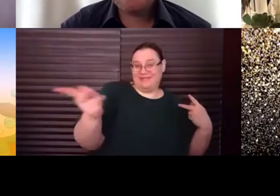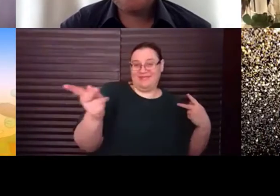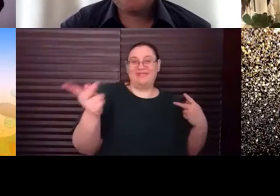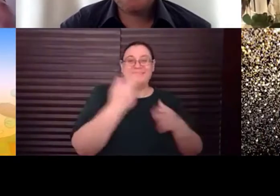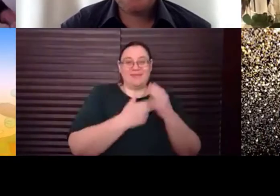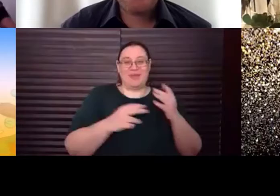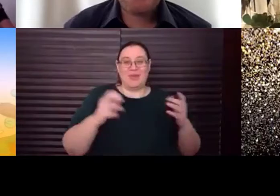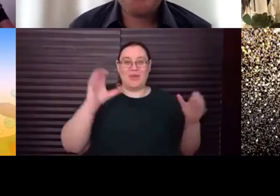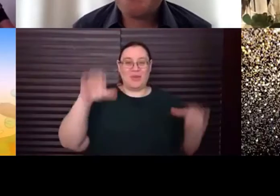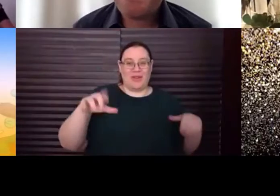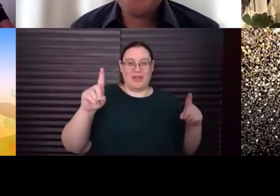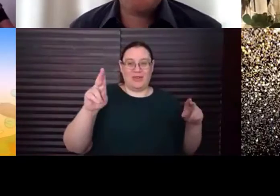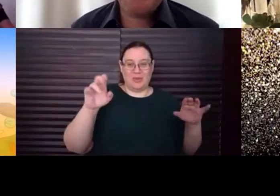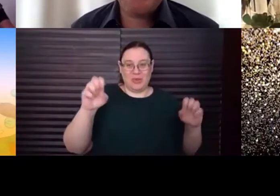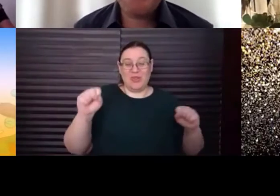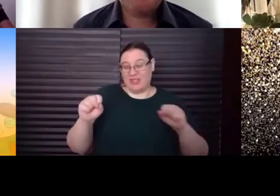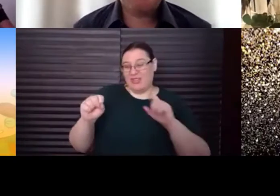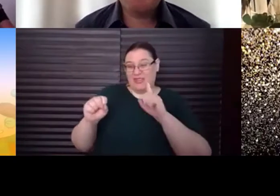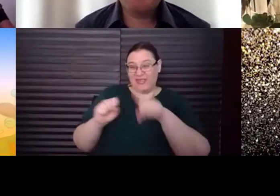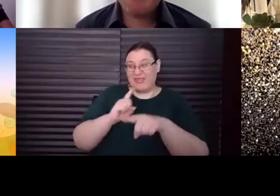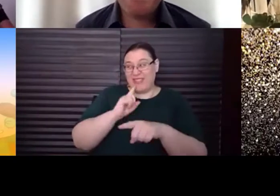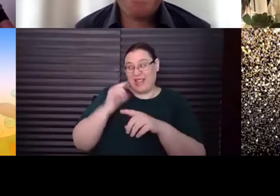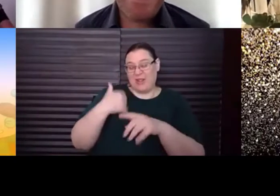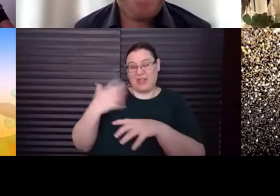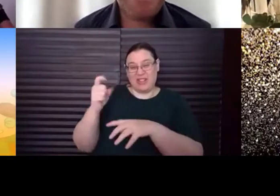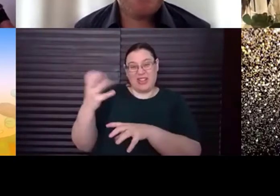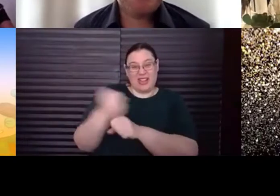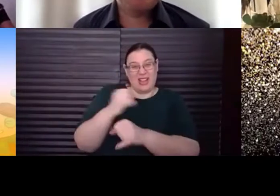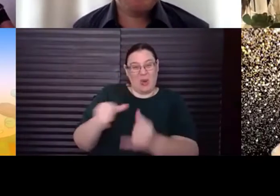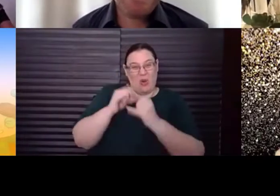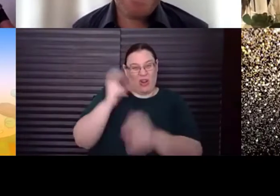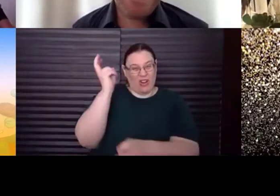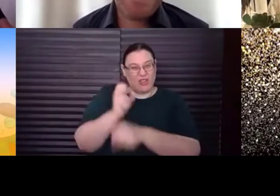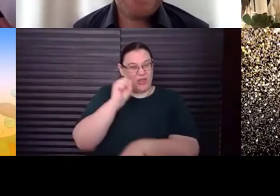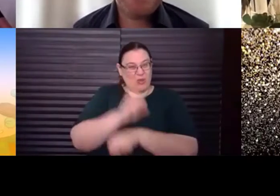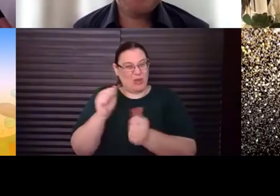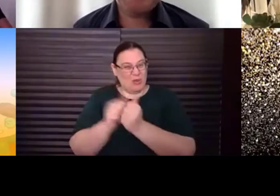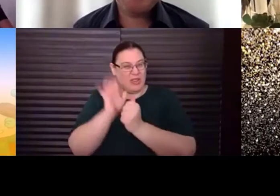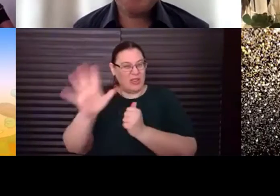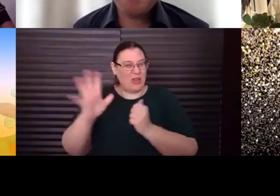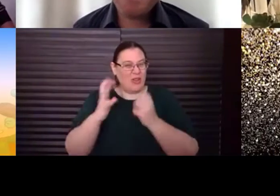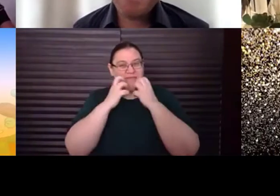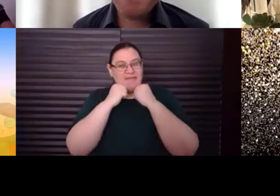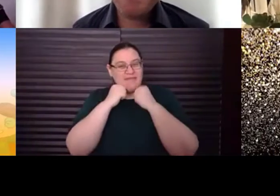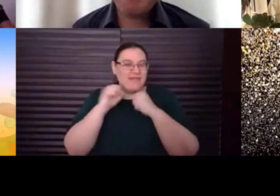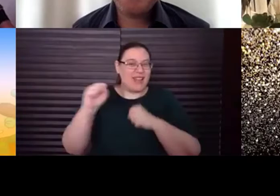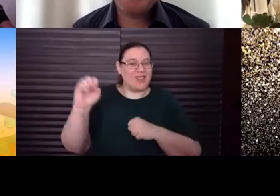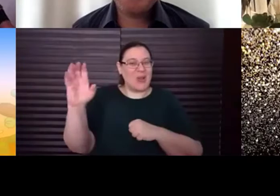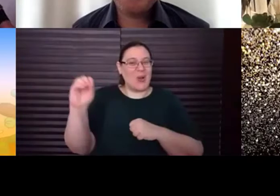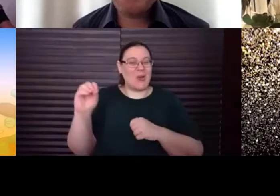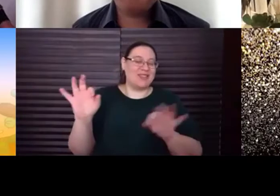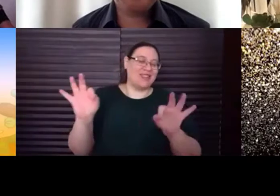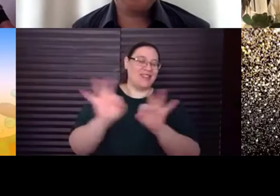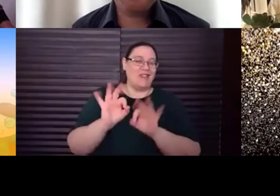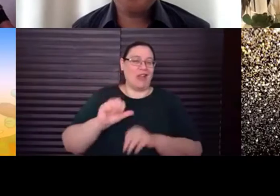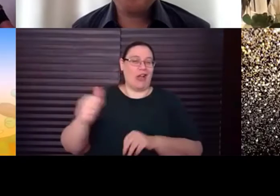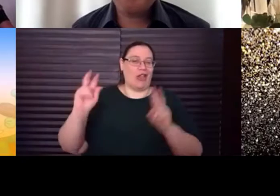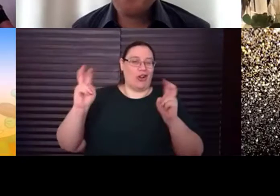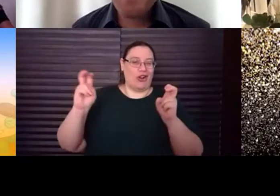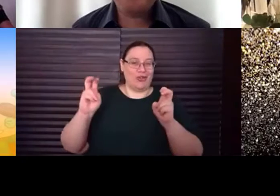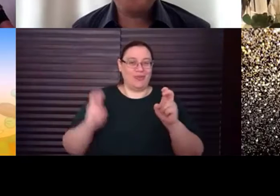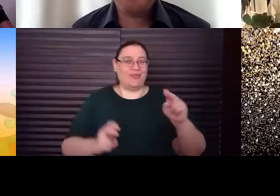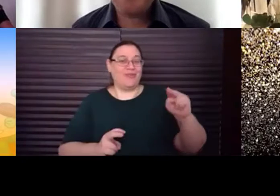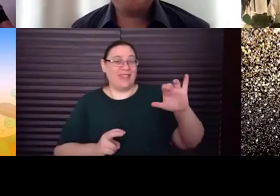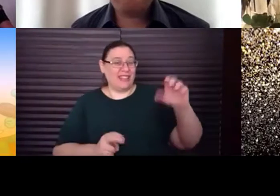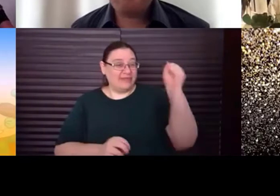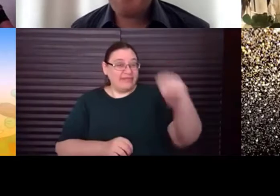an award unto itself, because we all know how hard it is working with your significant With the other. Yeah, spouse. so Absolutely.